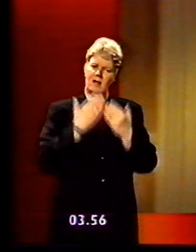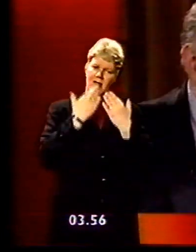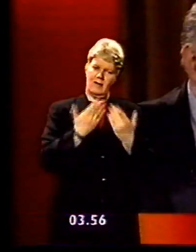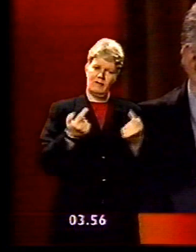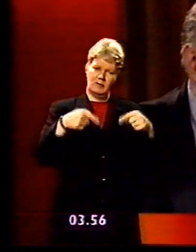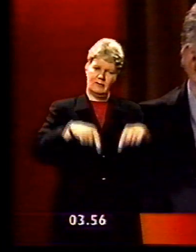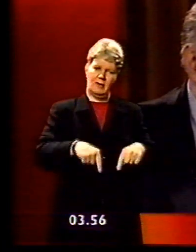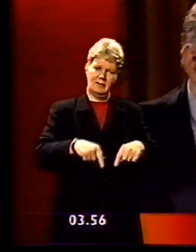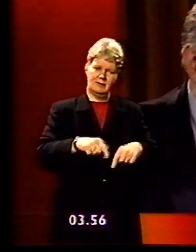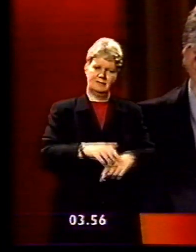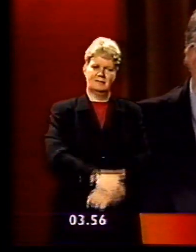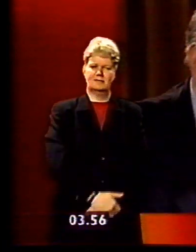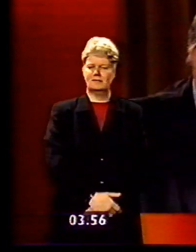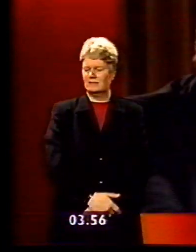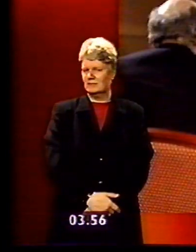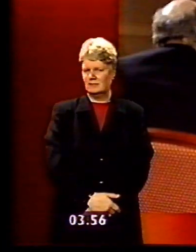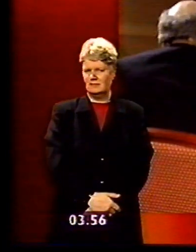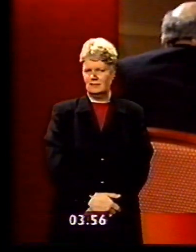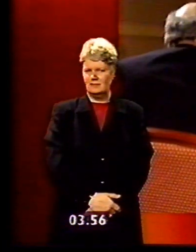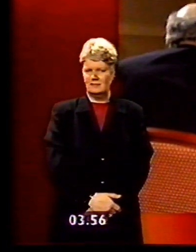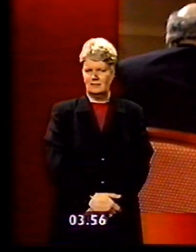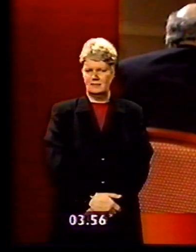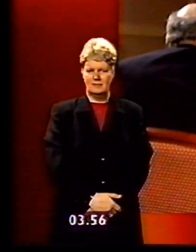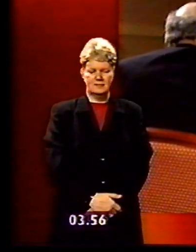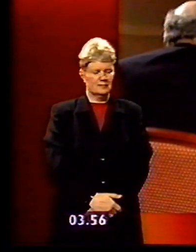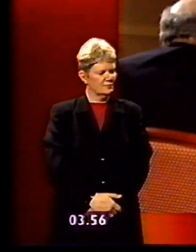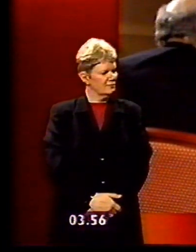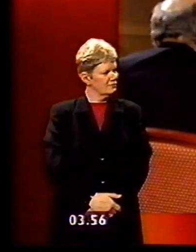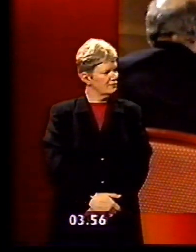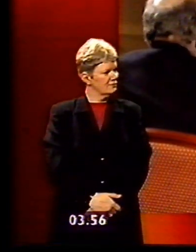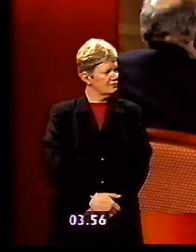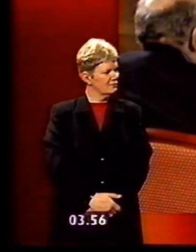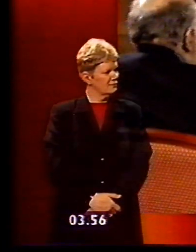you very much for being with us on the program. Thank you, Tim. Thank you. Thank you very much.